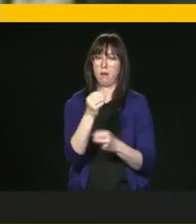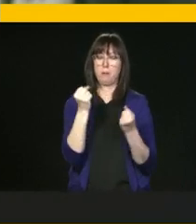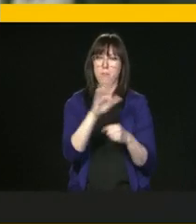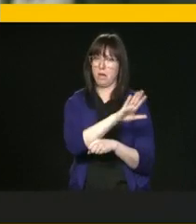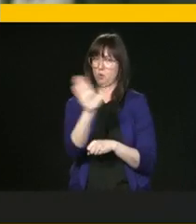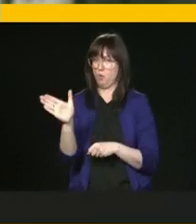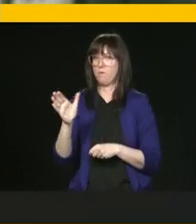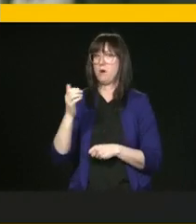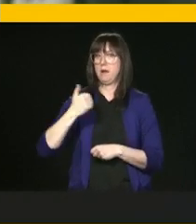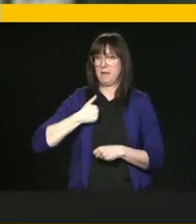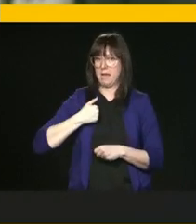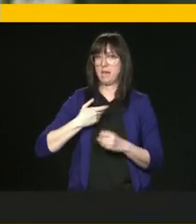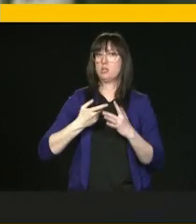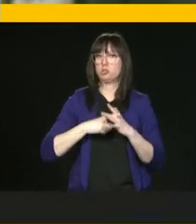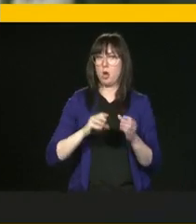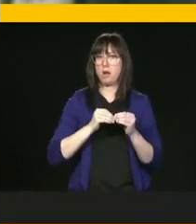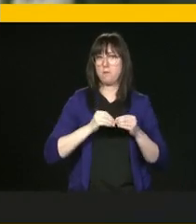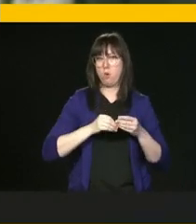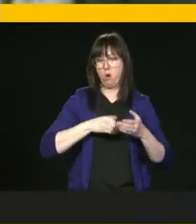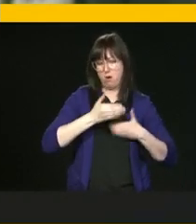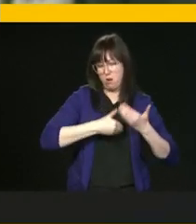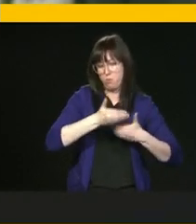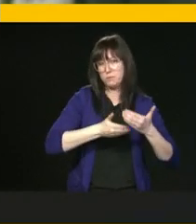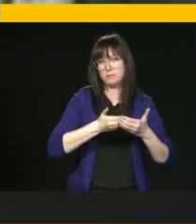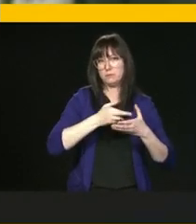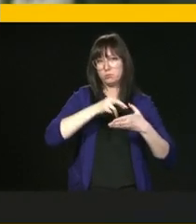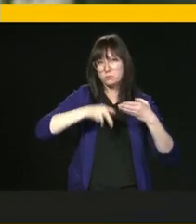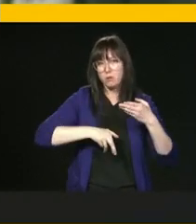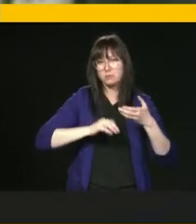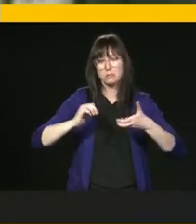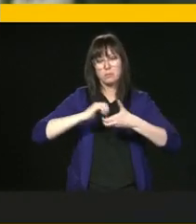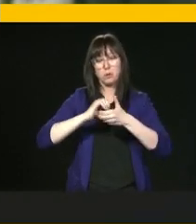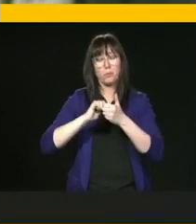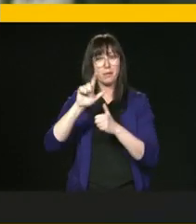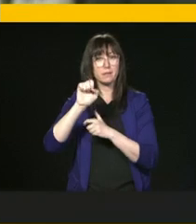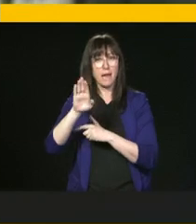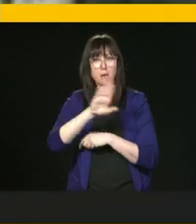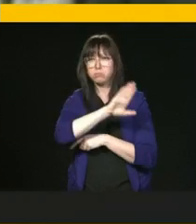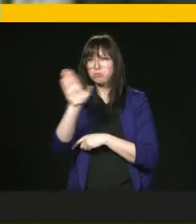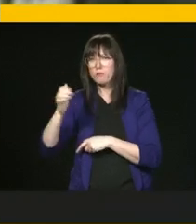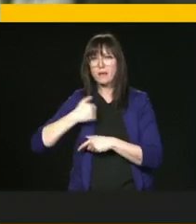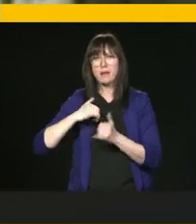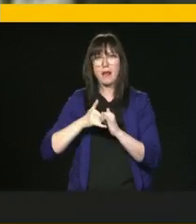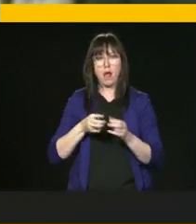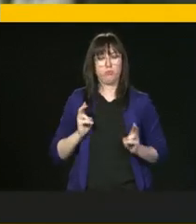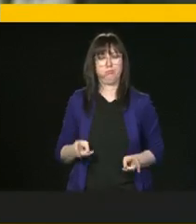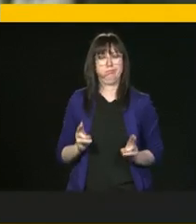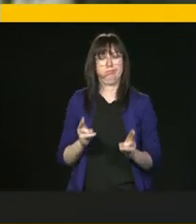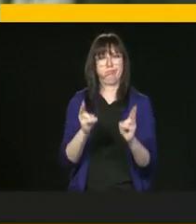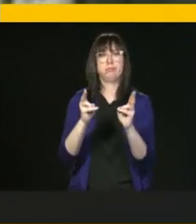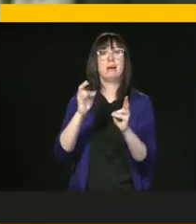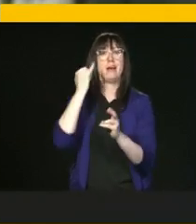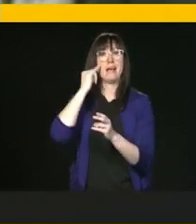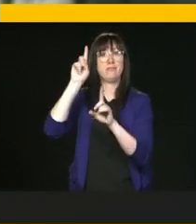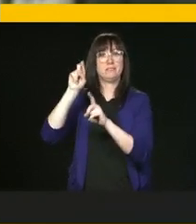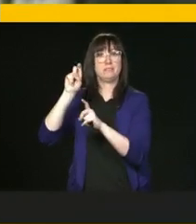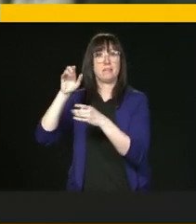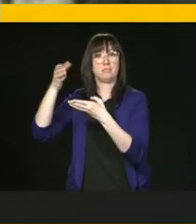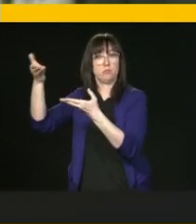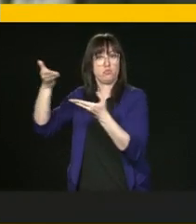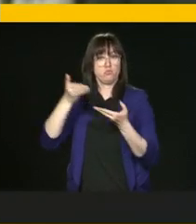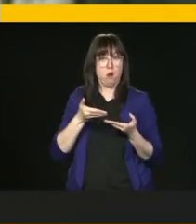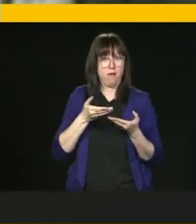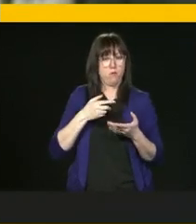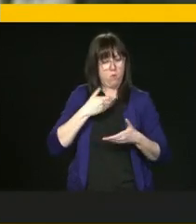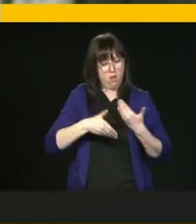Canada are increasing their production. We're working with labs across the country to accelerate the arrival of testing results as well.